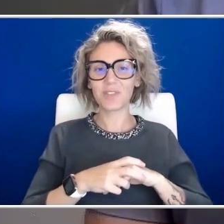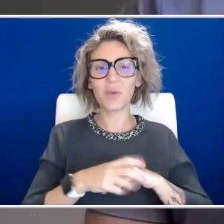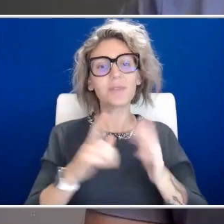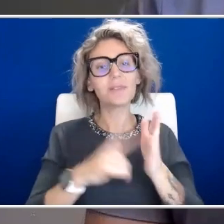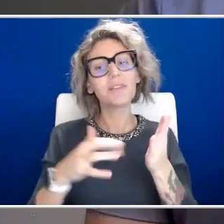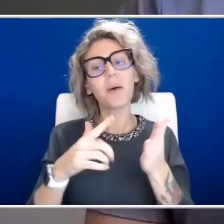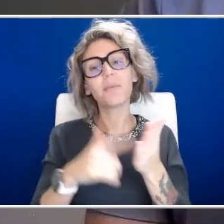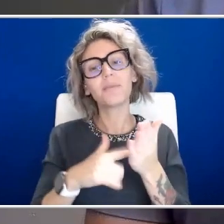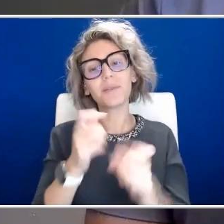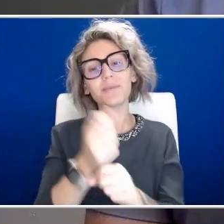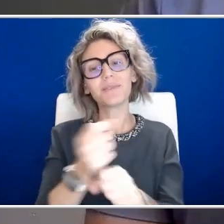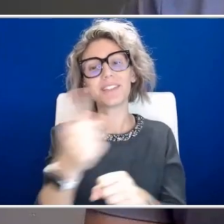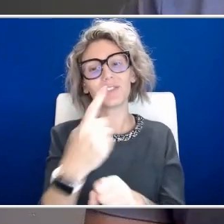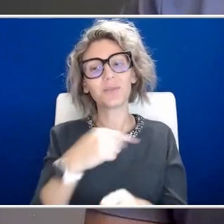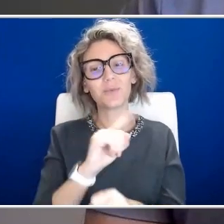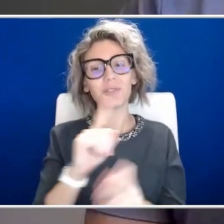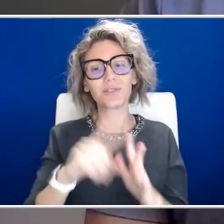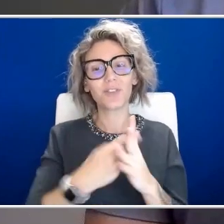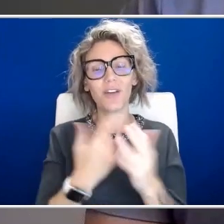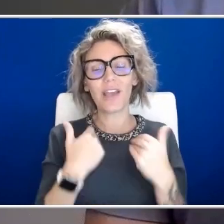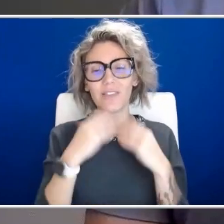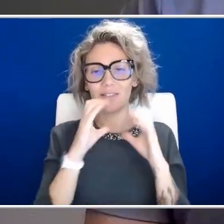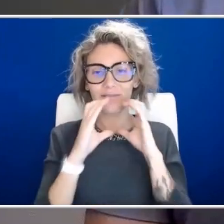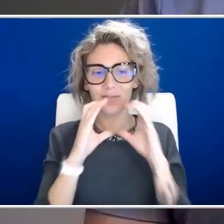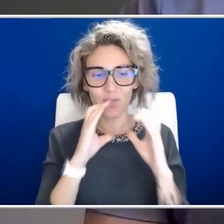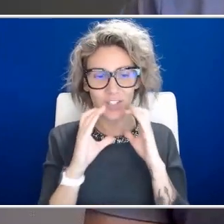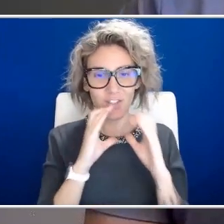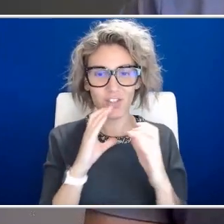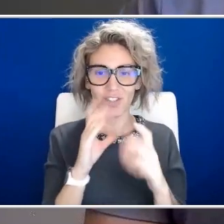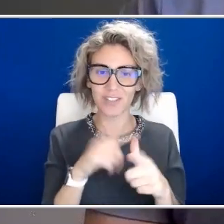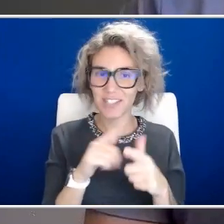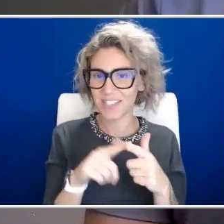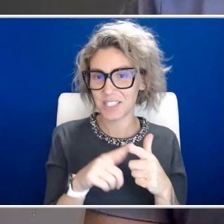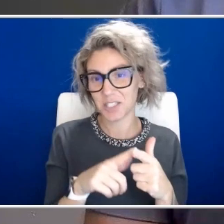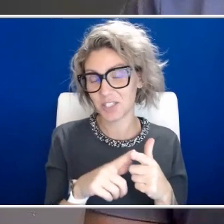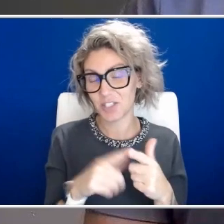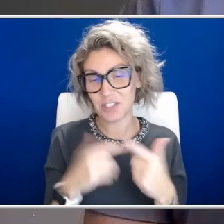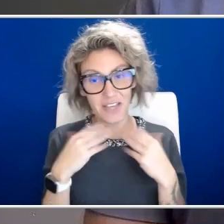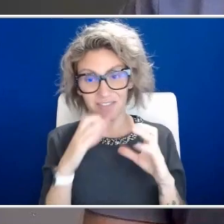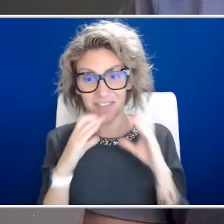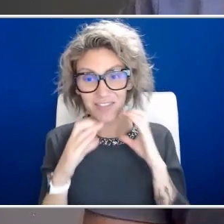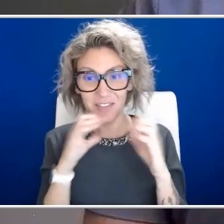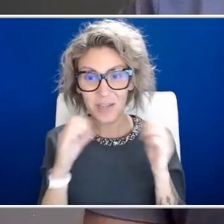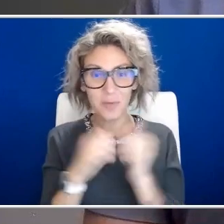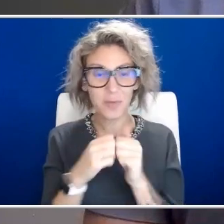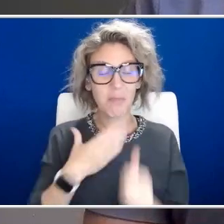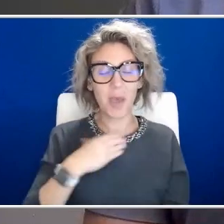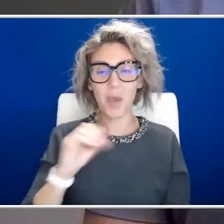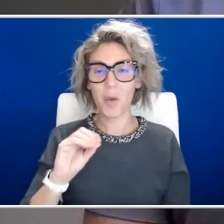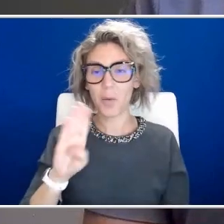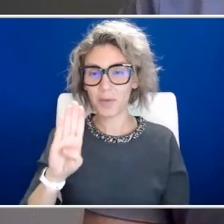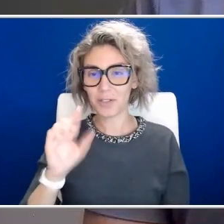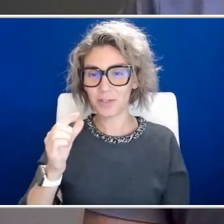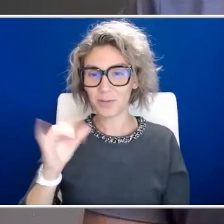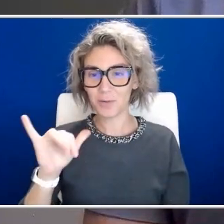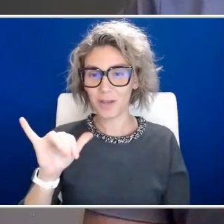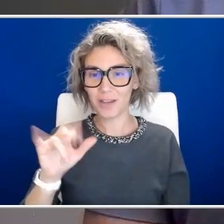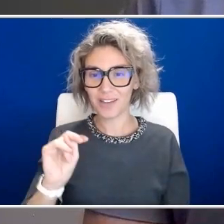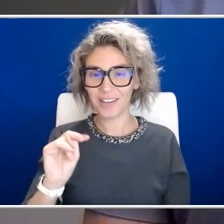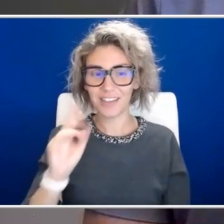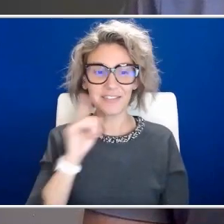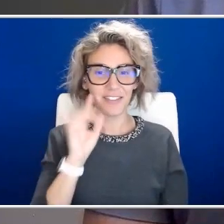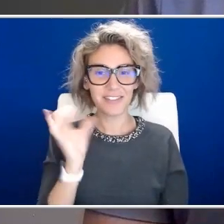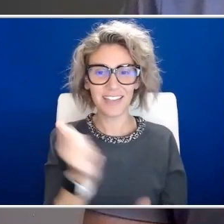start having those conversations, and then I'll just have those conversations with my OBGYN, and it sounds like everything will be